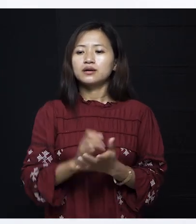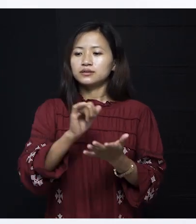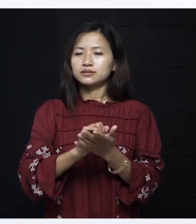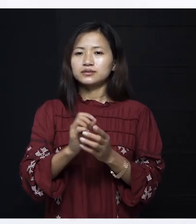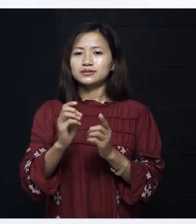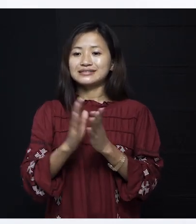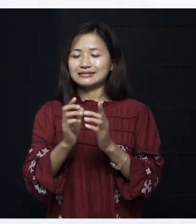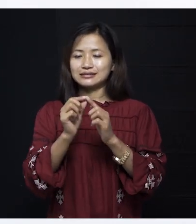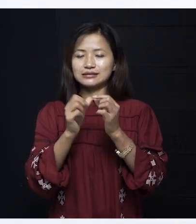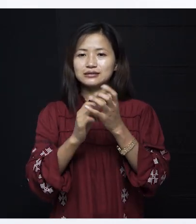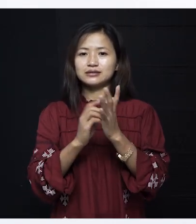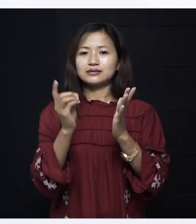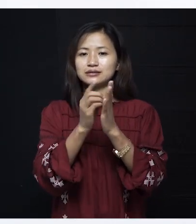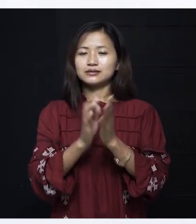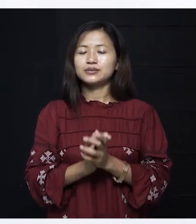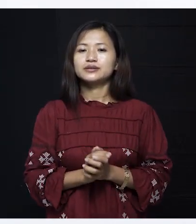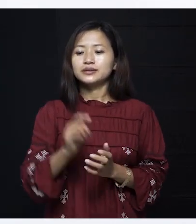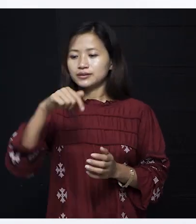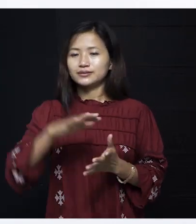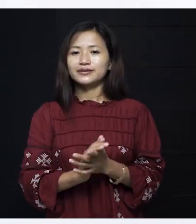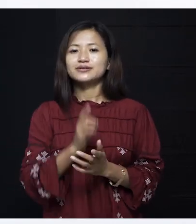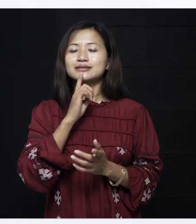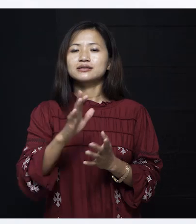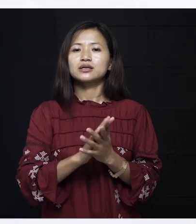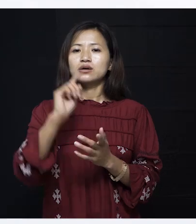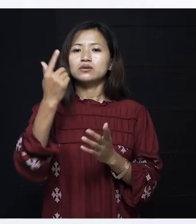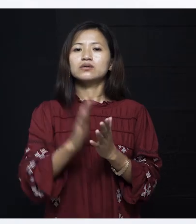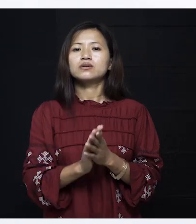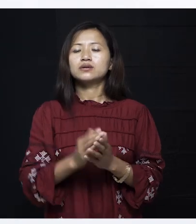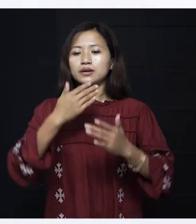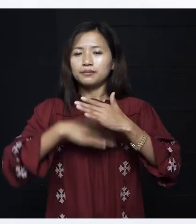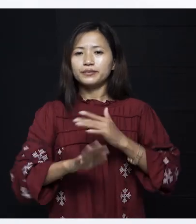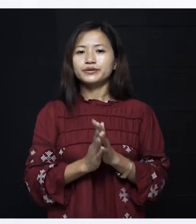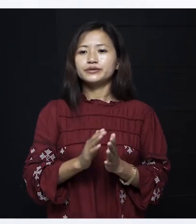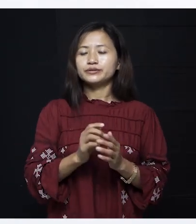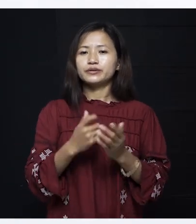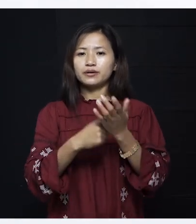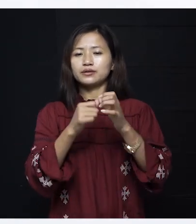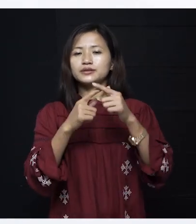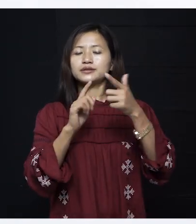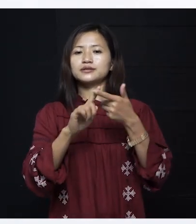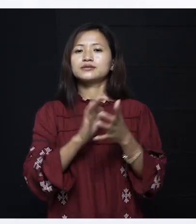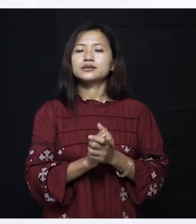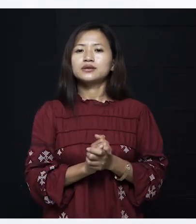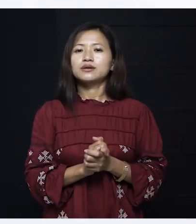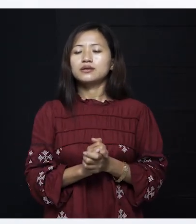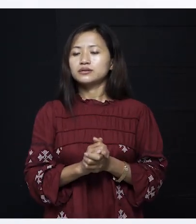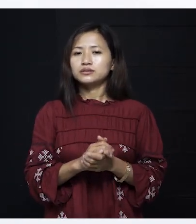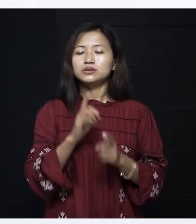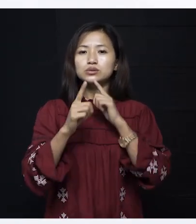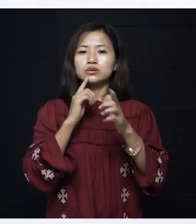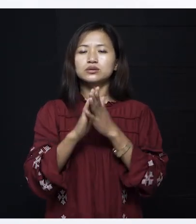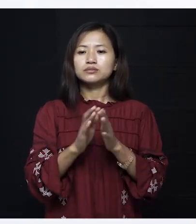are determining population is, as I've said, one is called as the birth rate. So birth rate means we are